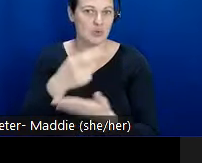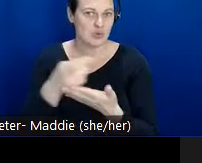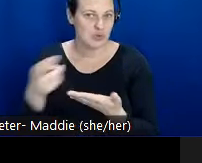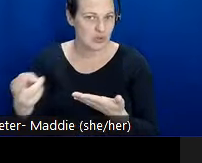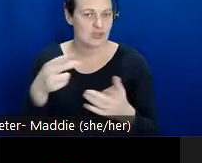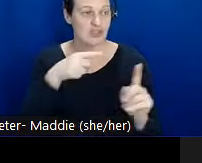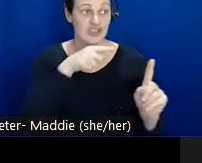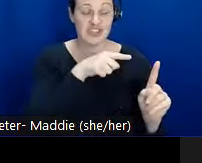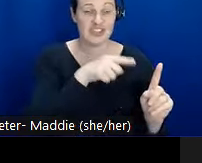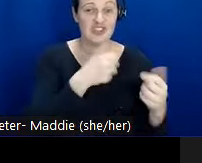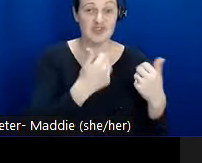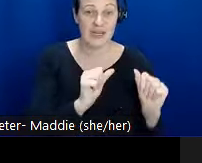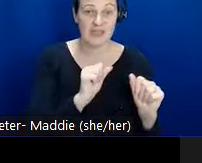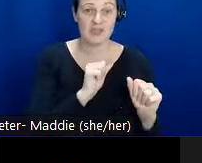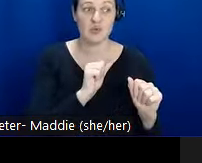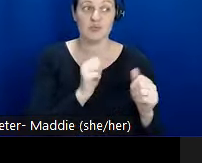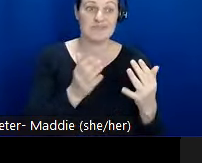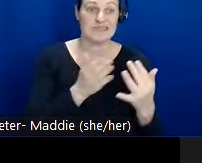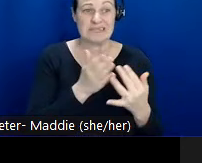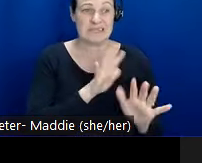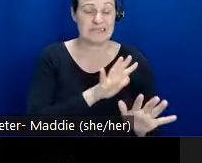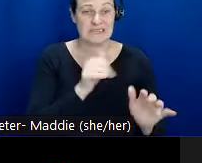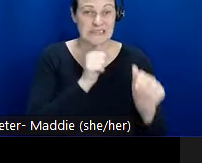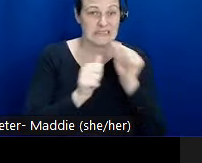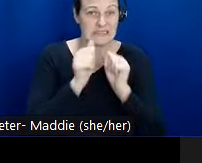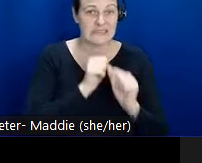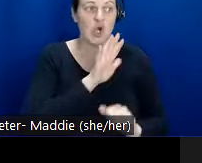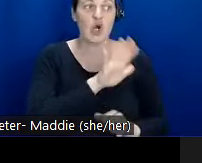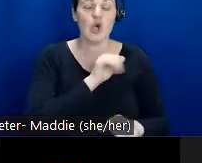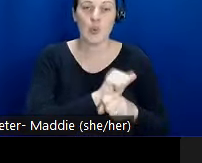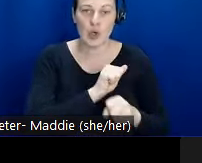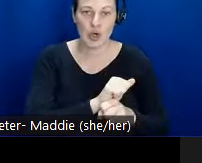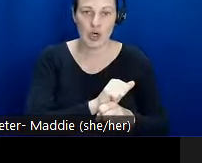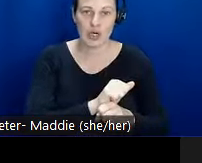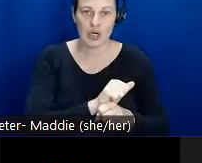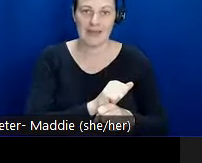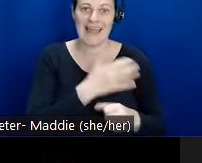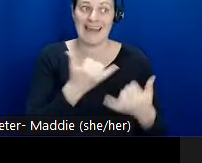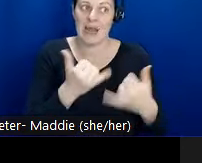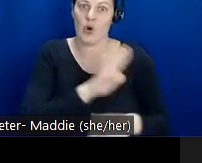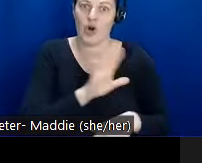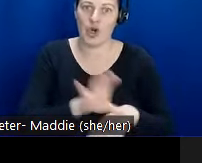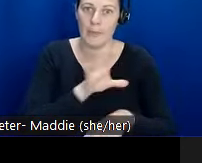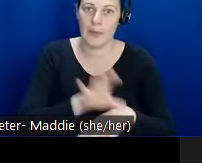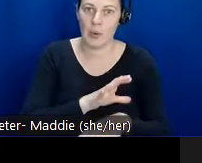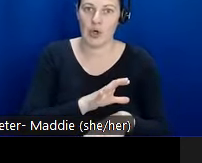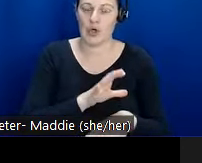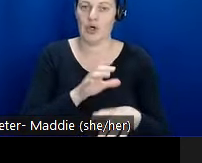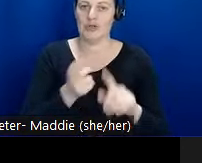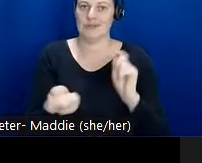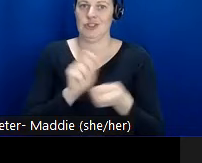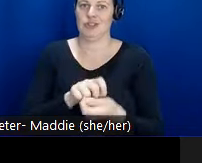trying to navigate her workspace and how to navigate her computer now that she has a difficult time seeing smaller